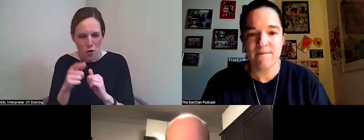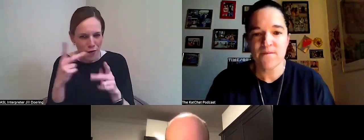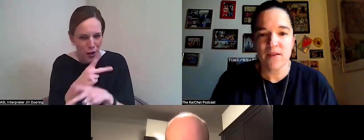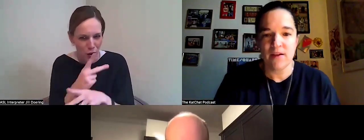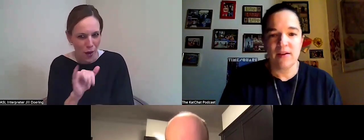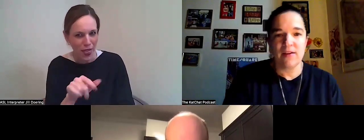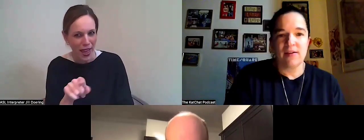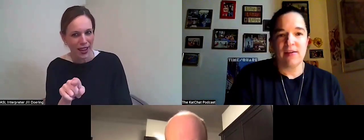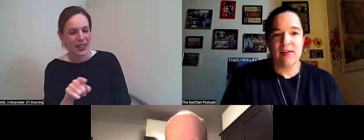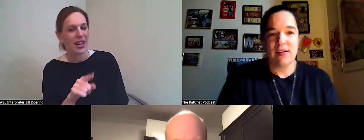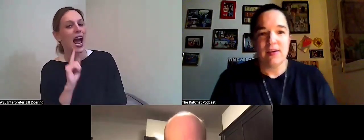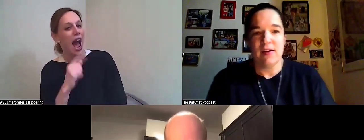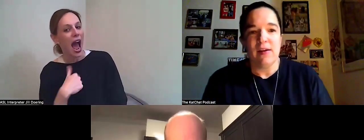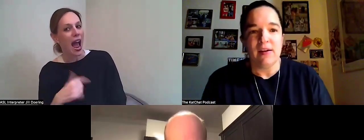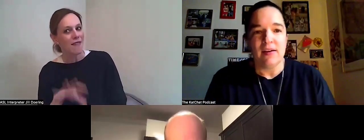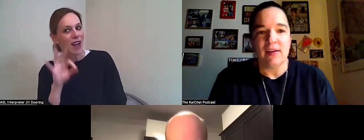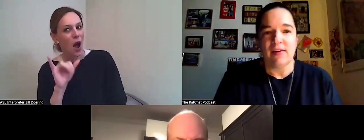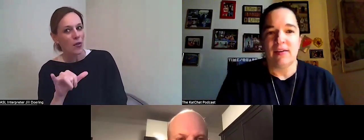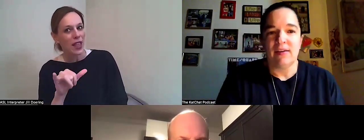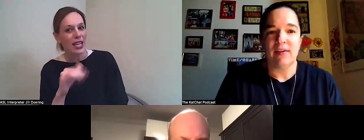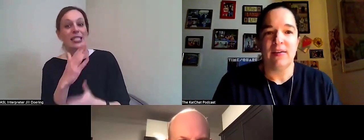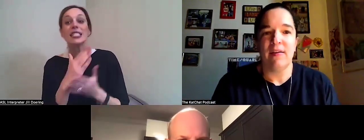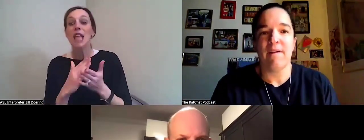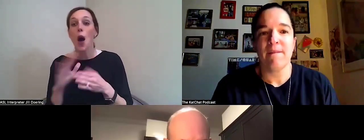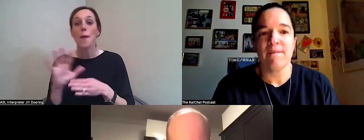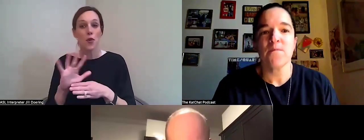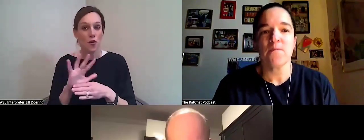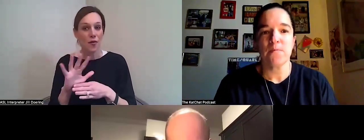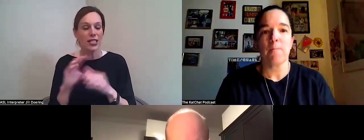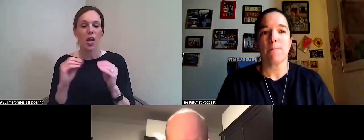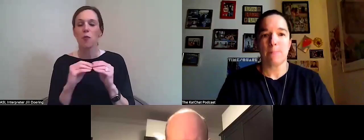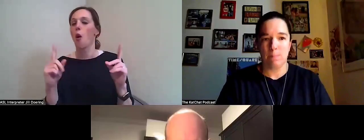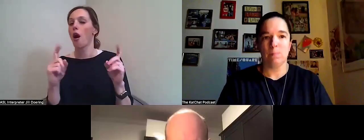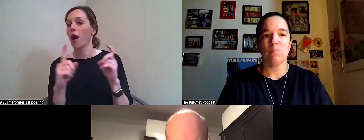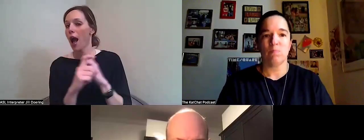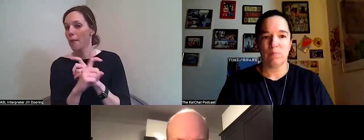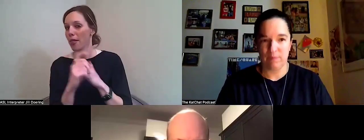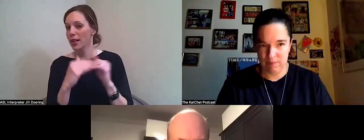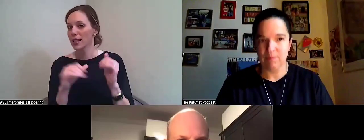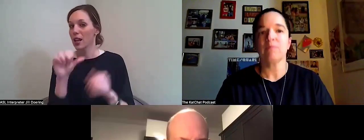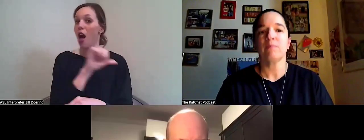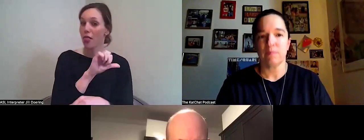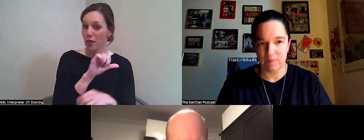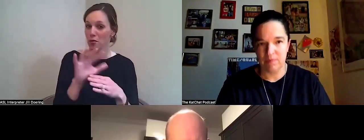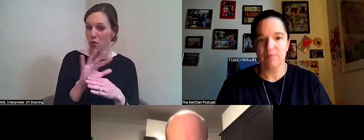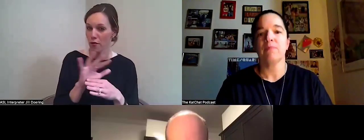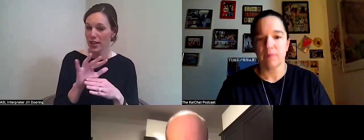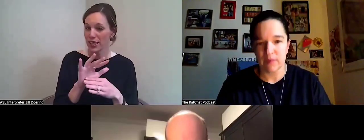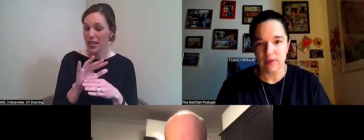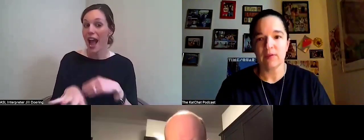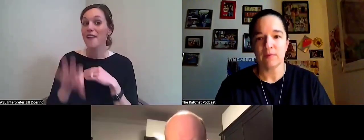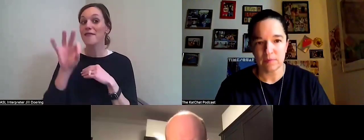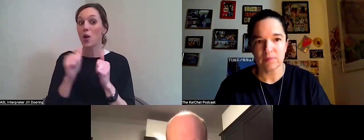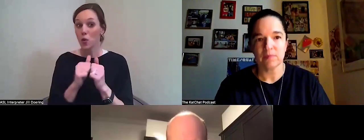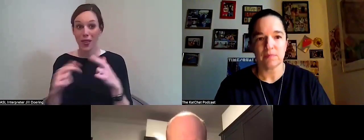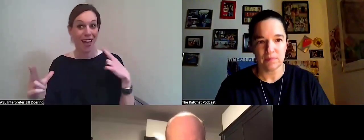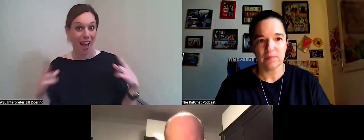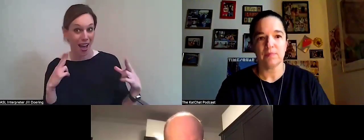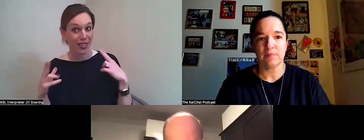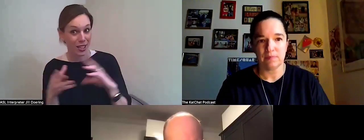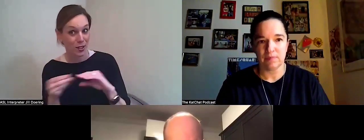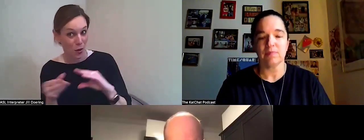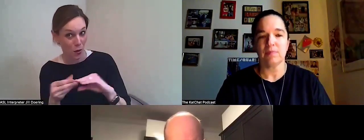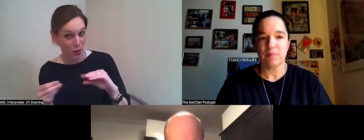I found some movies are more complex than others. And I found with our holiday story,